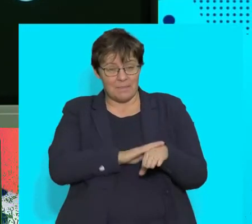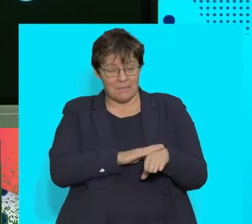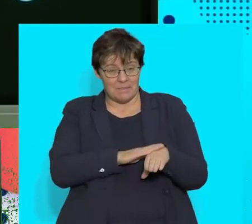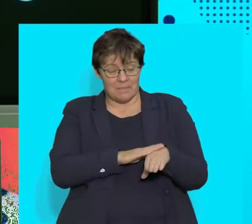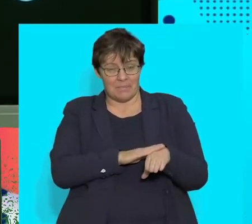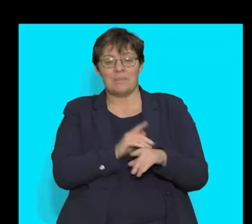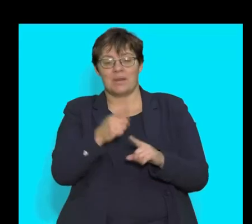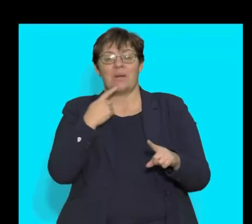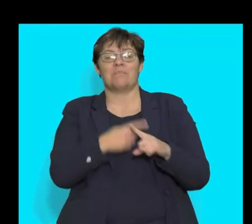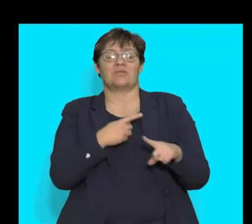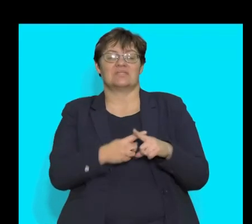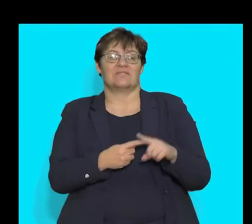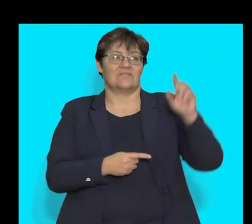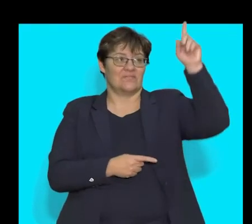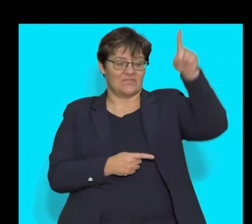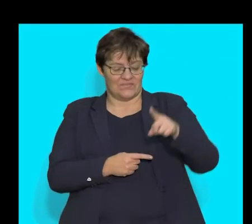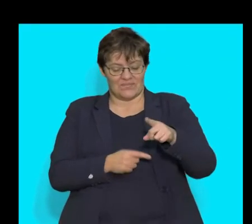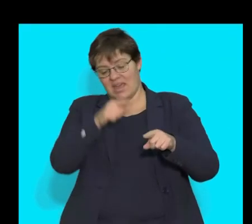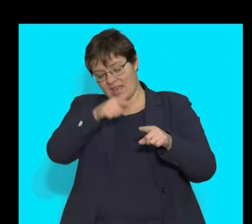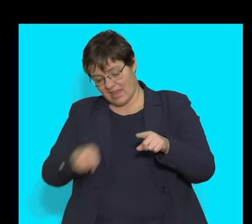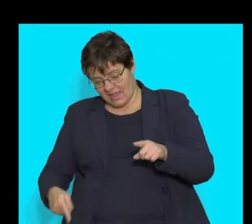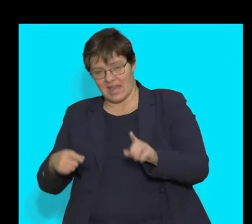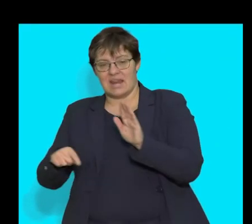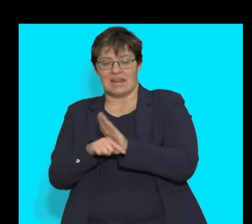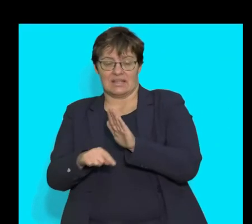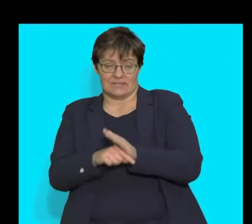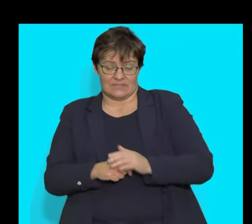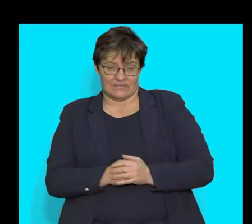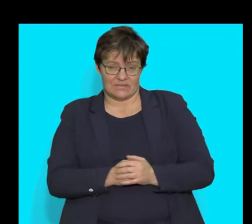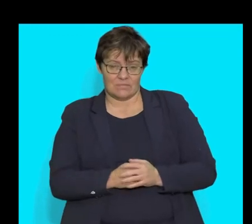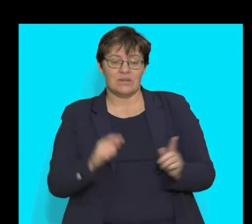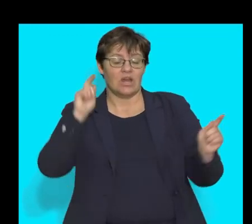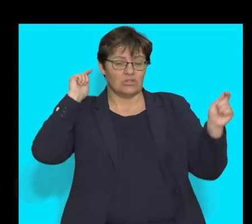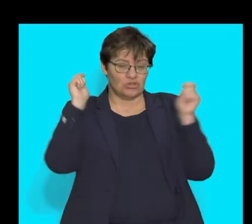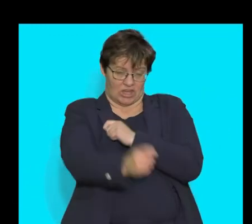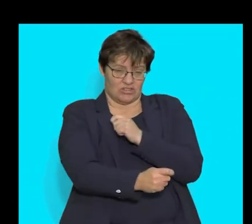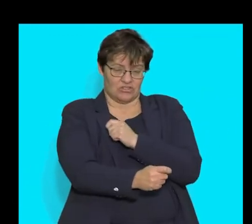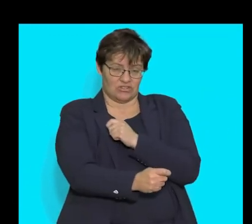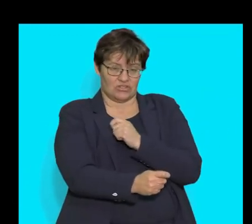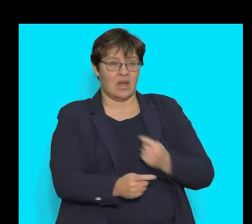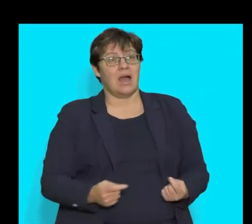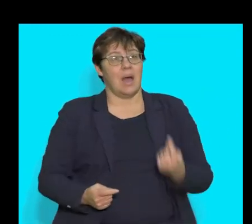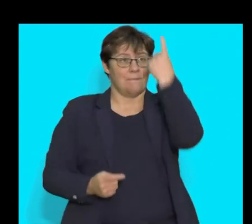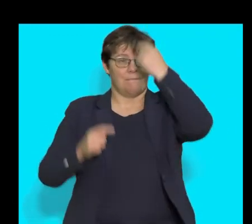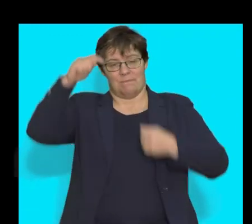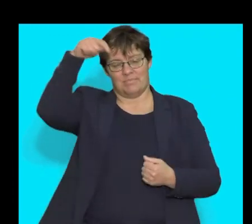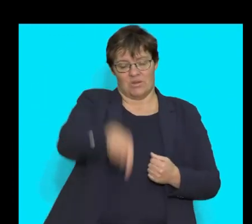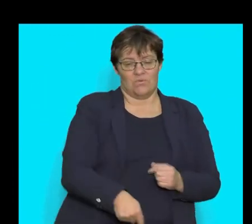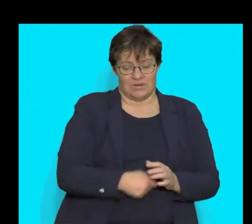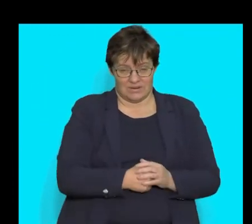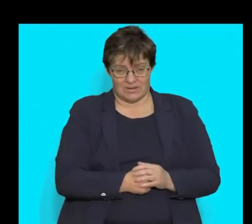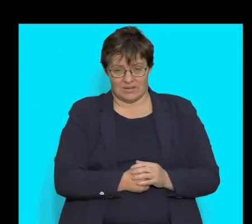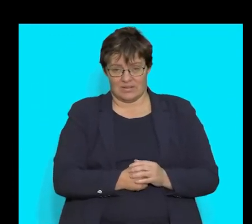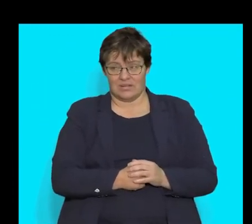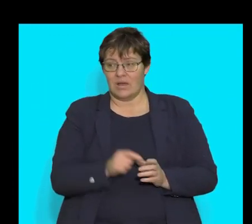the positive velocity, this is a negative velocity. It's changed direction. This point here, that